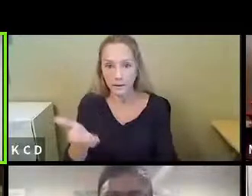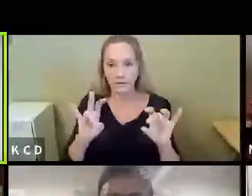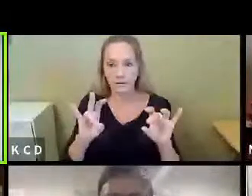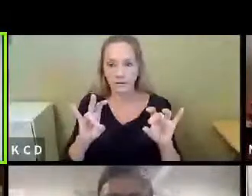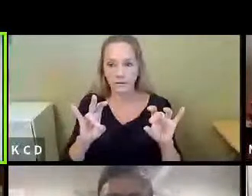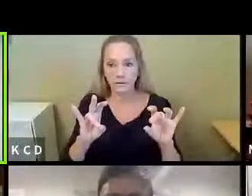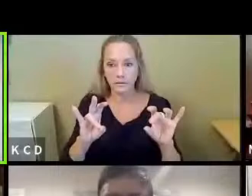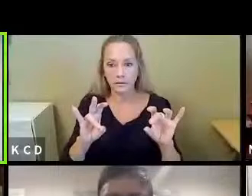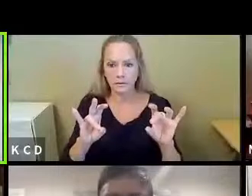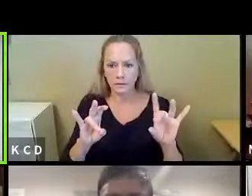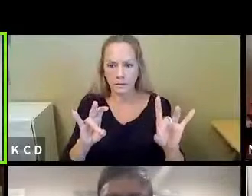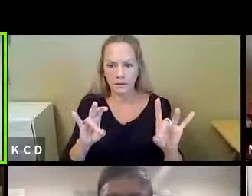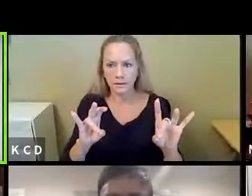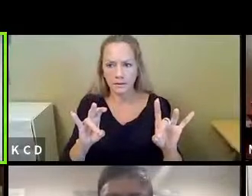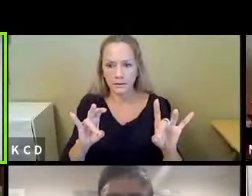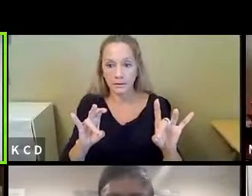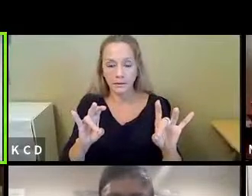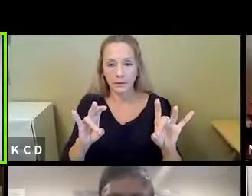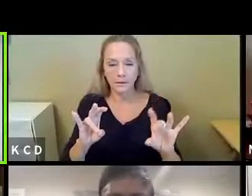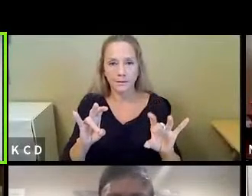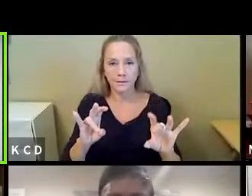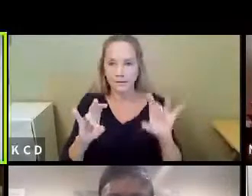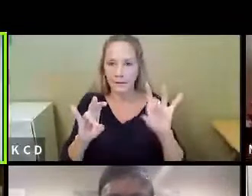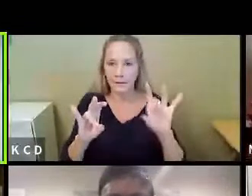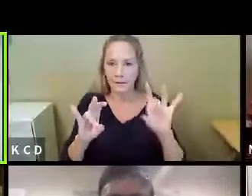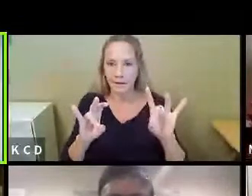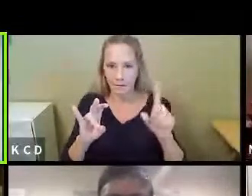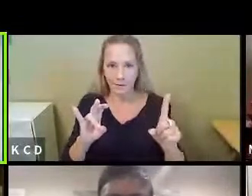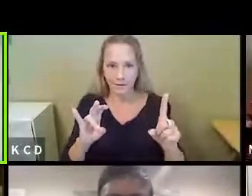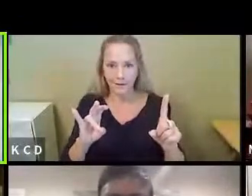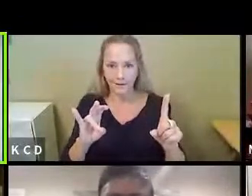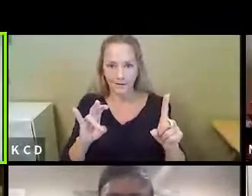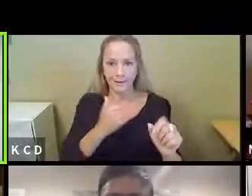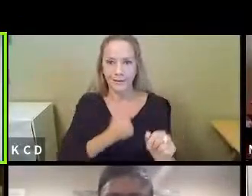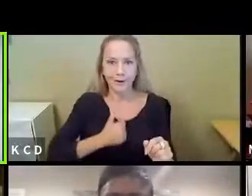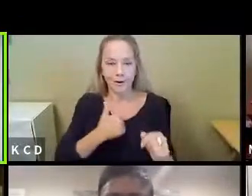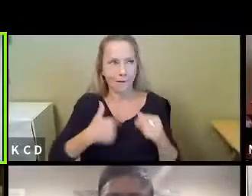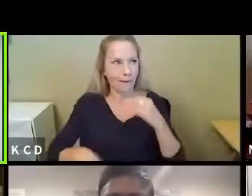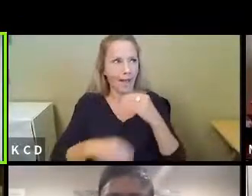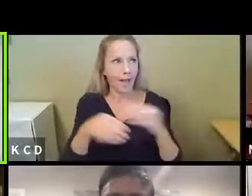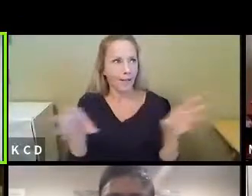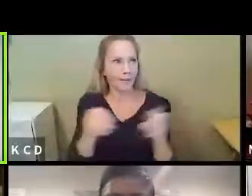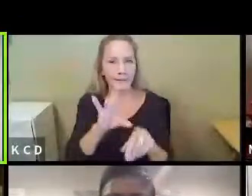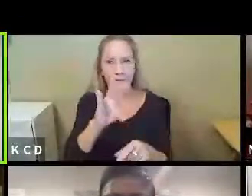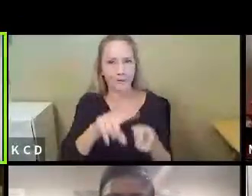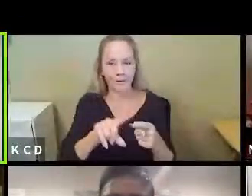Seven to 8 in favor of the proposal, or 7-1. Sorry, I added.